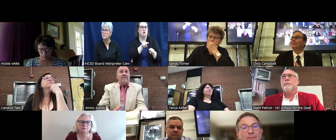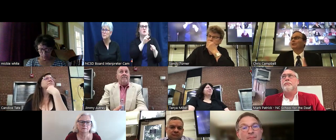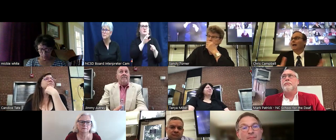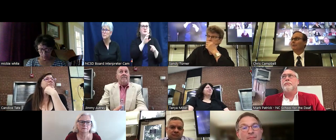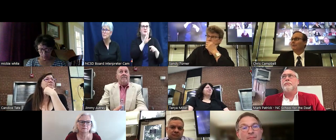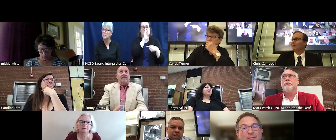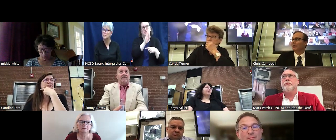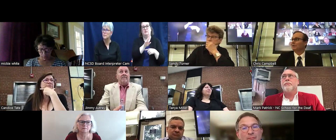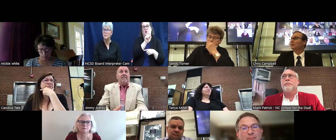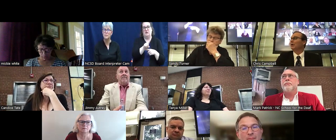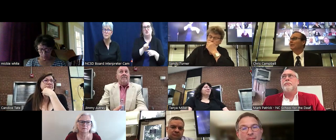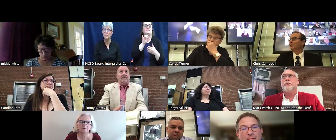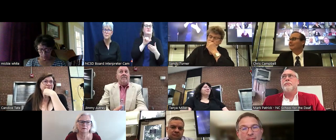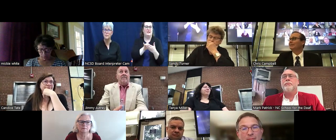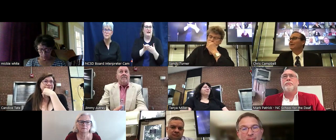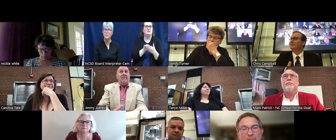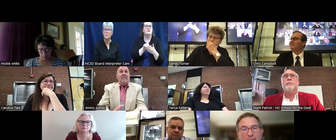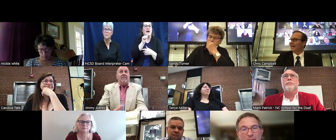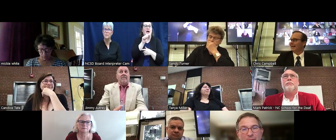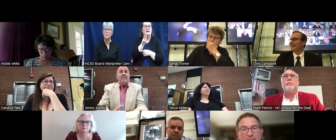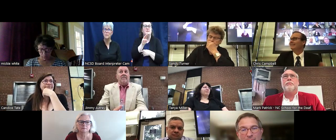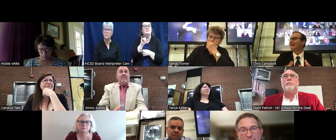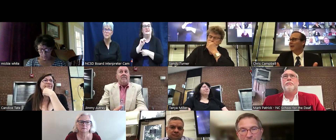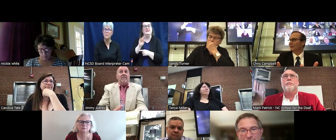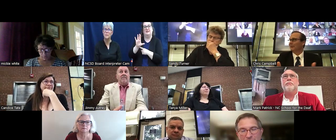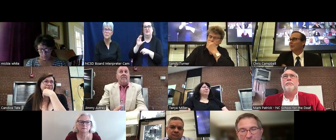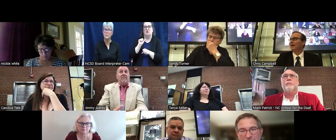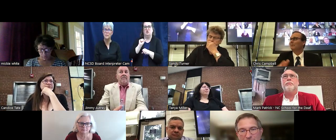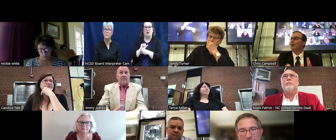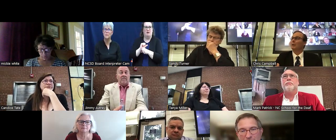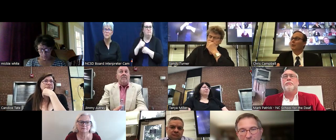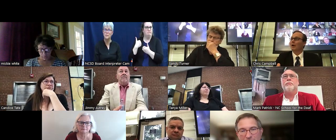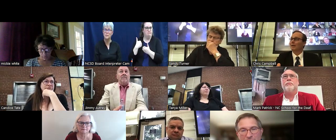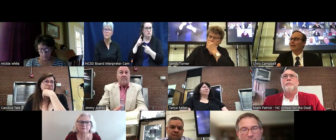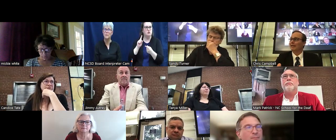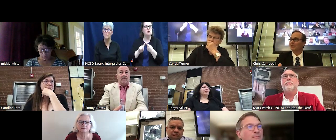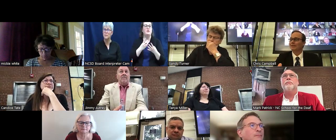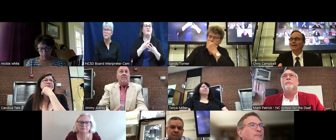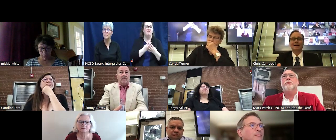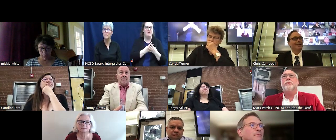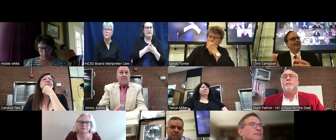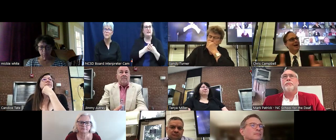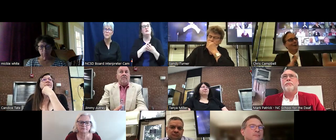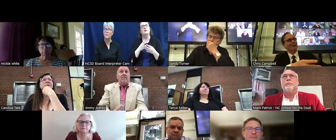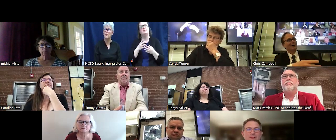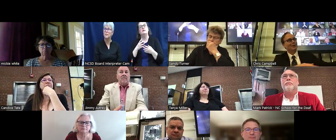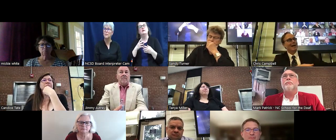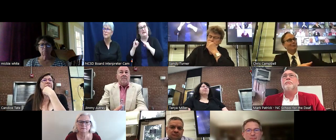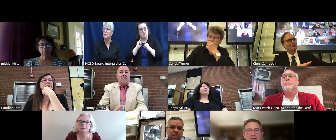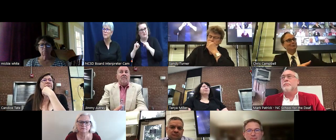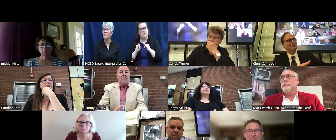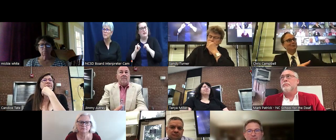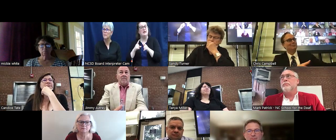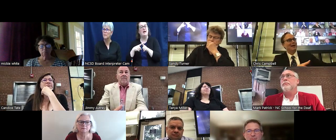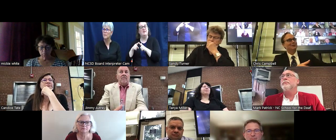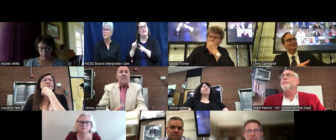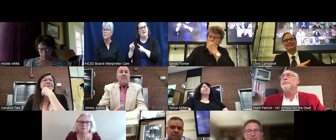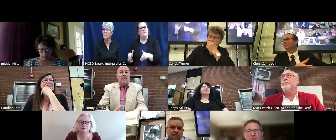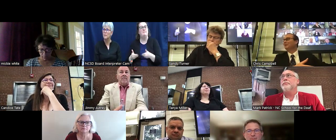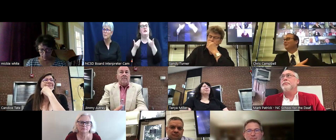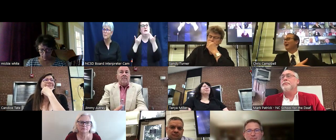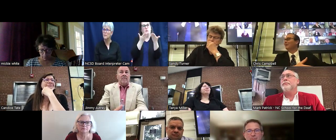is a job of the administration to do the vetting, the interviewing, and bring you a recommendation. And now I'm going to lateral to Mr.